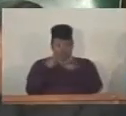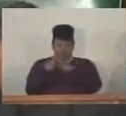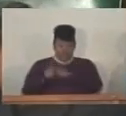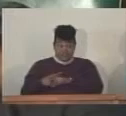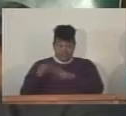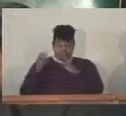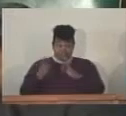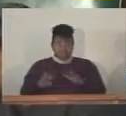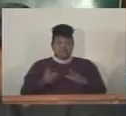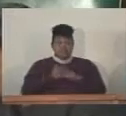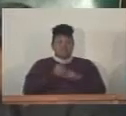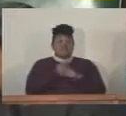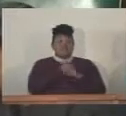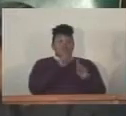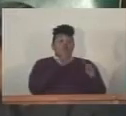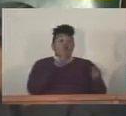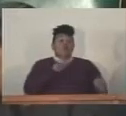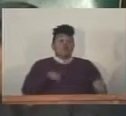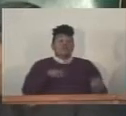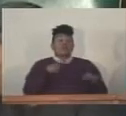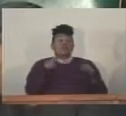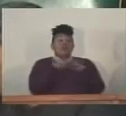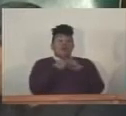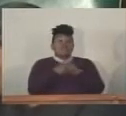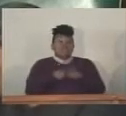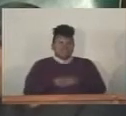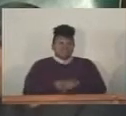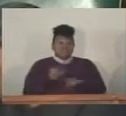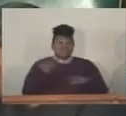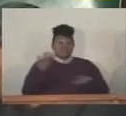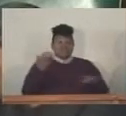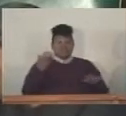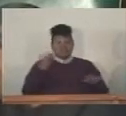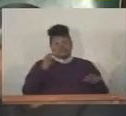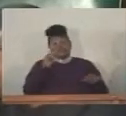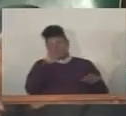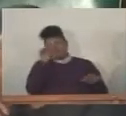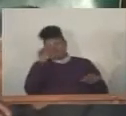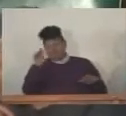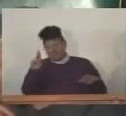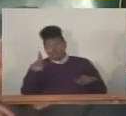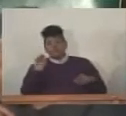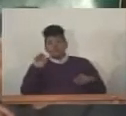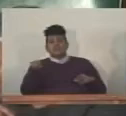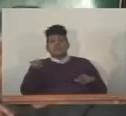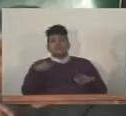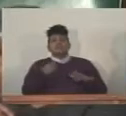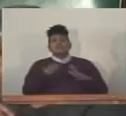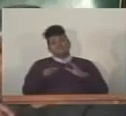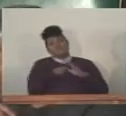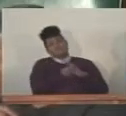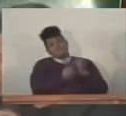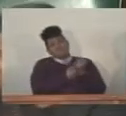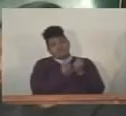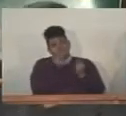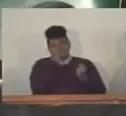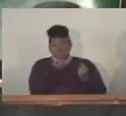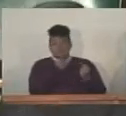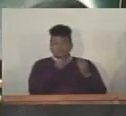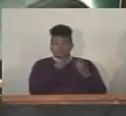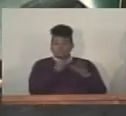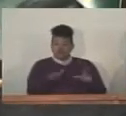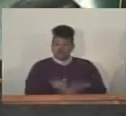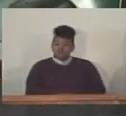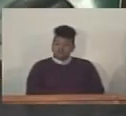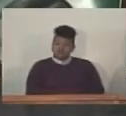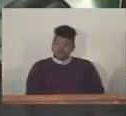the trial of joinable offenses arising under different enactments, which are triable by judge sitting alone, together on a single